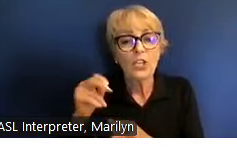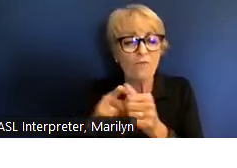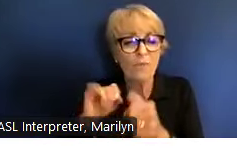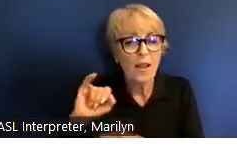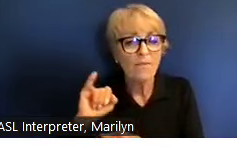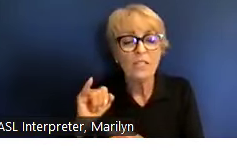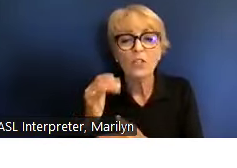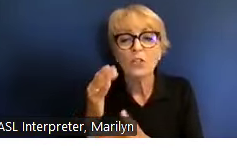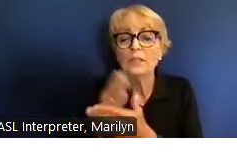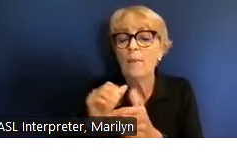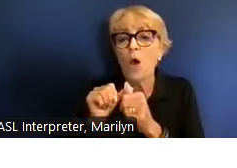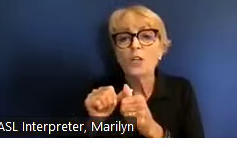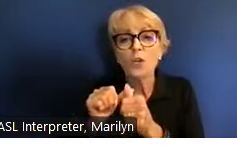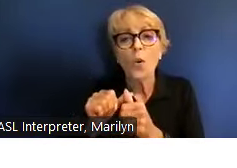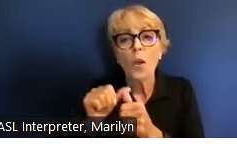changes,